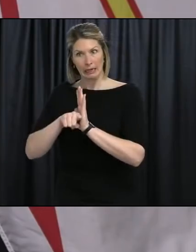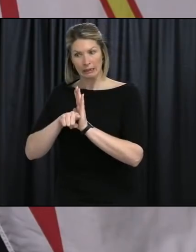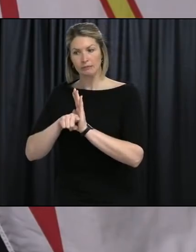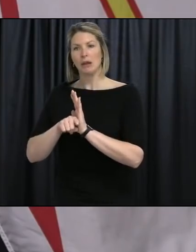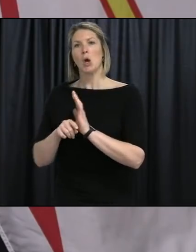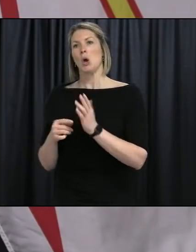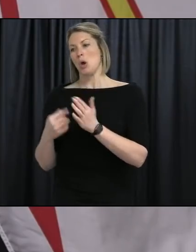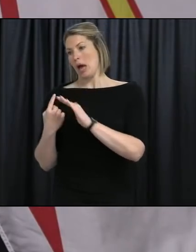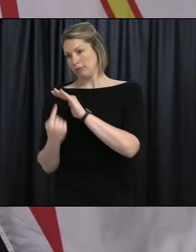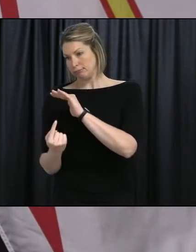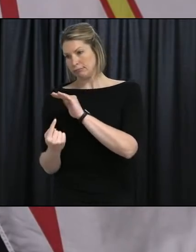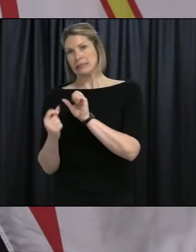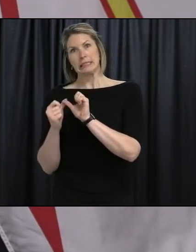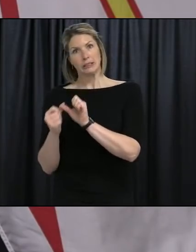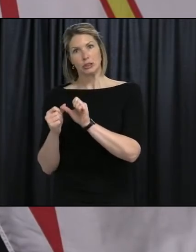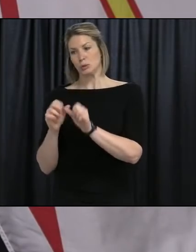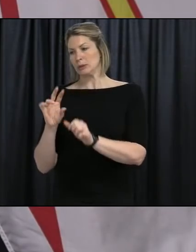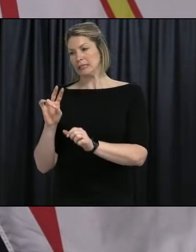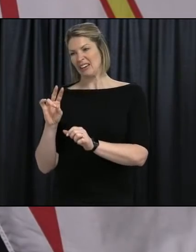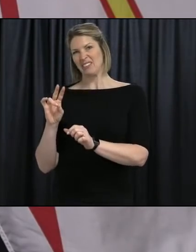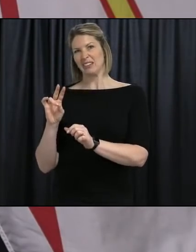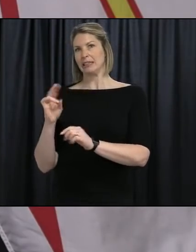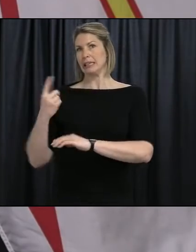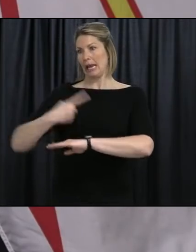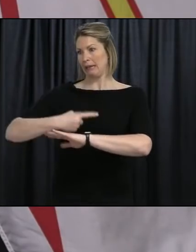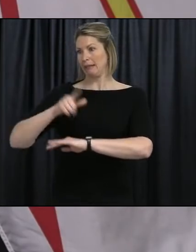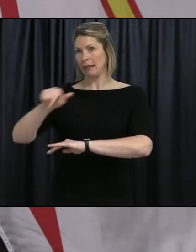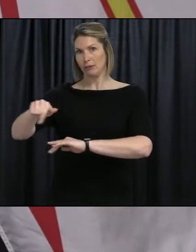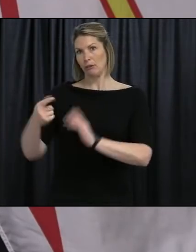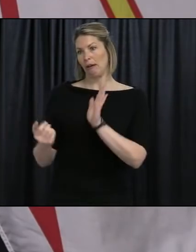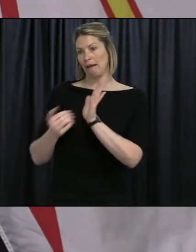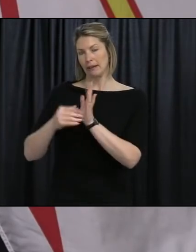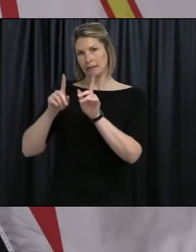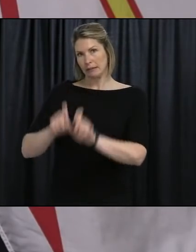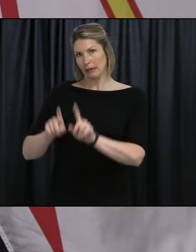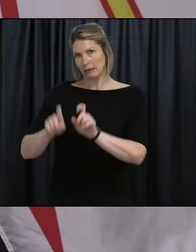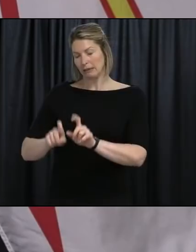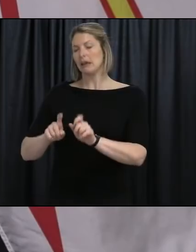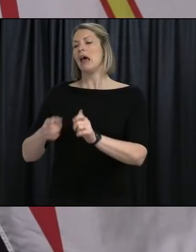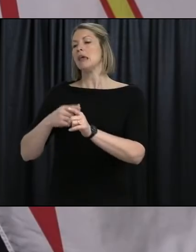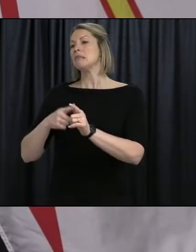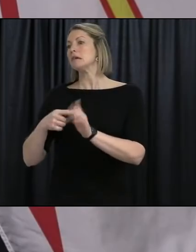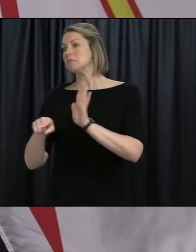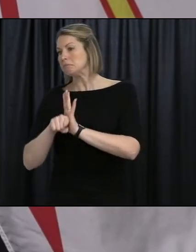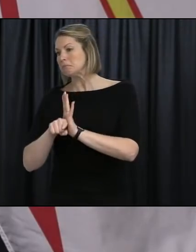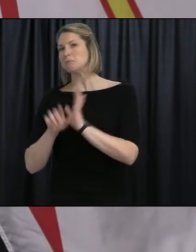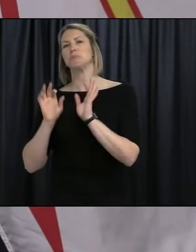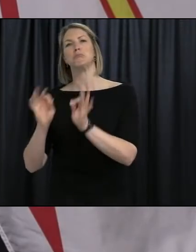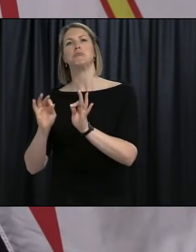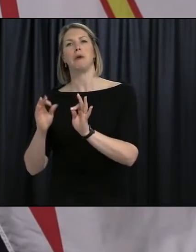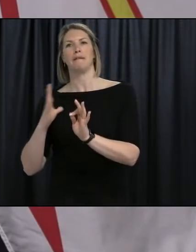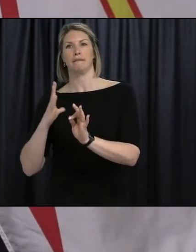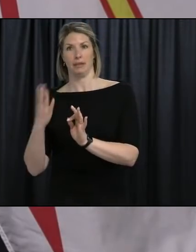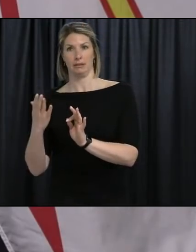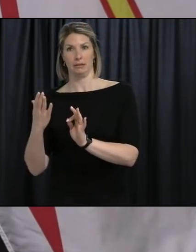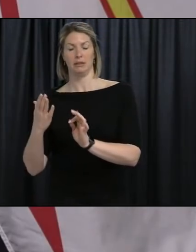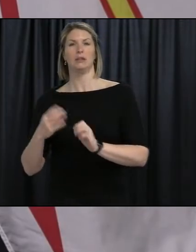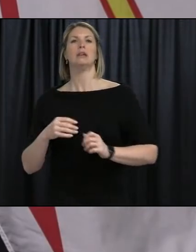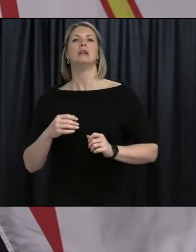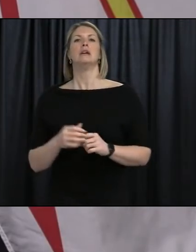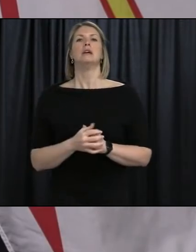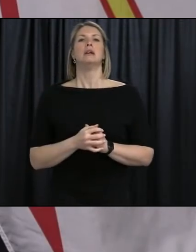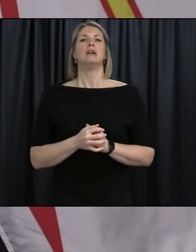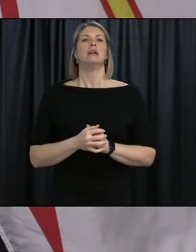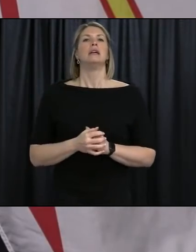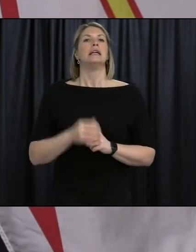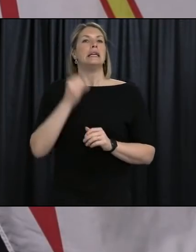be arranged by completing the online self-assessment and testing referral form, and the form can be completed up to 7 days in advance of arrival